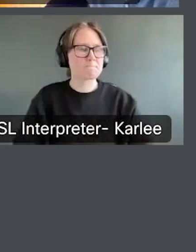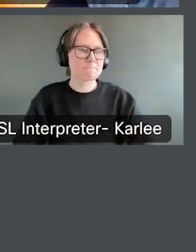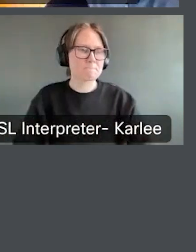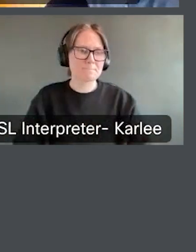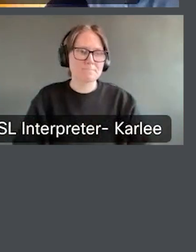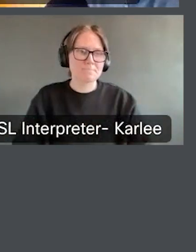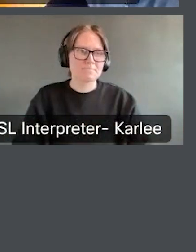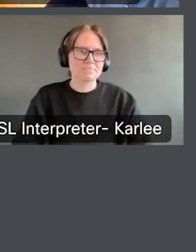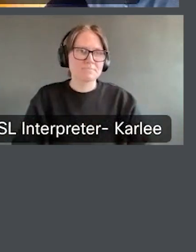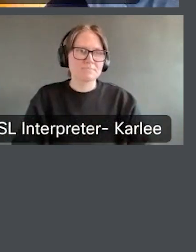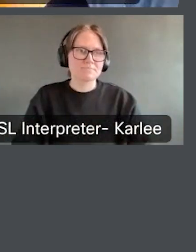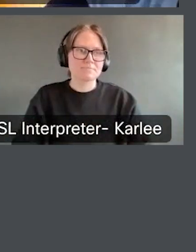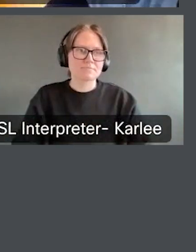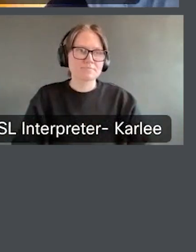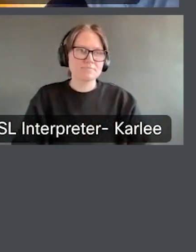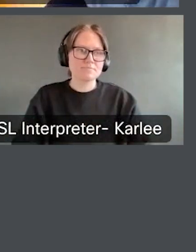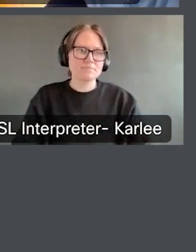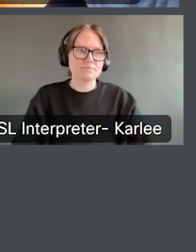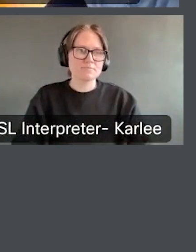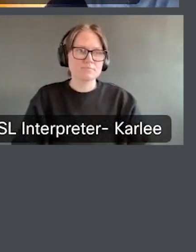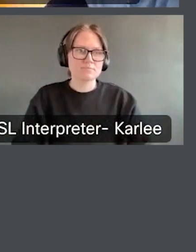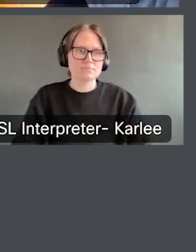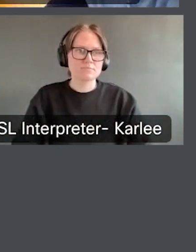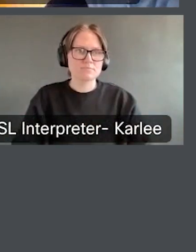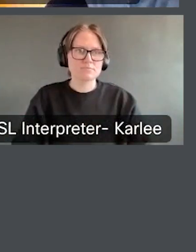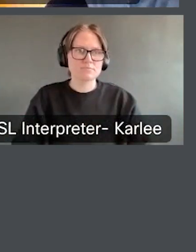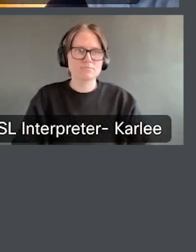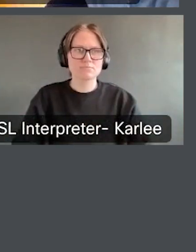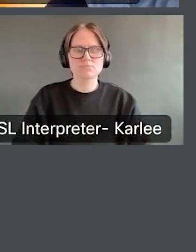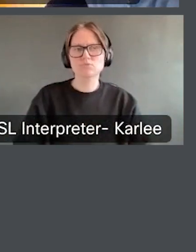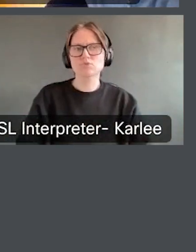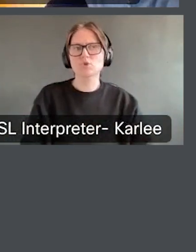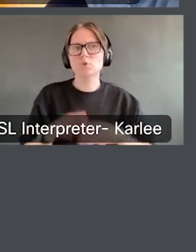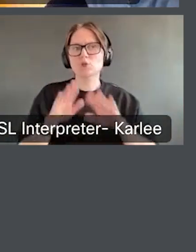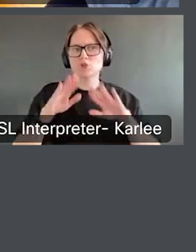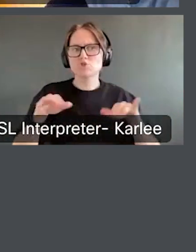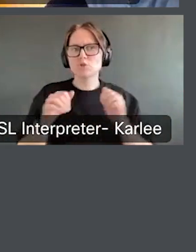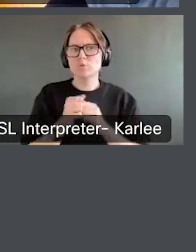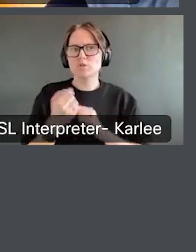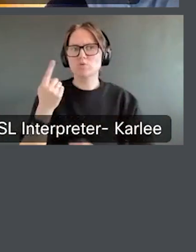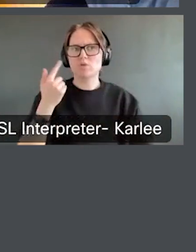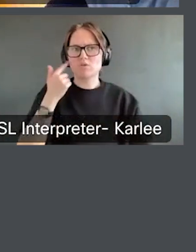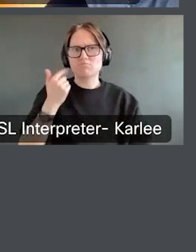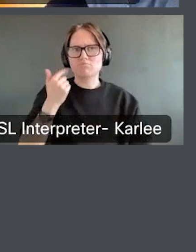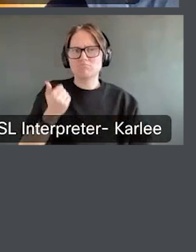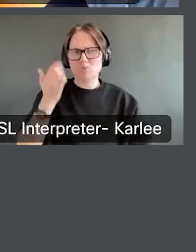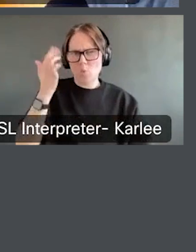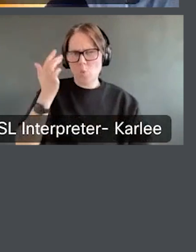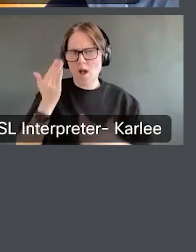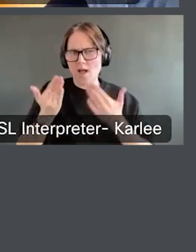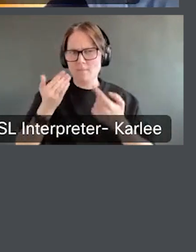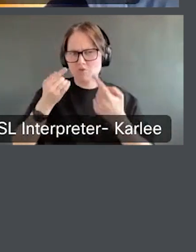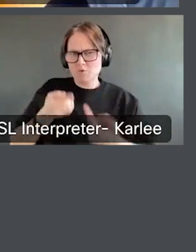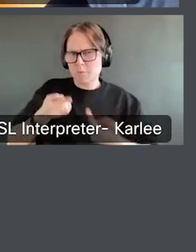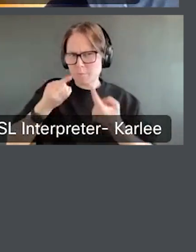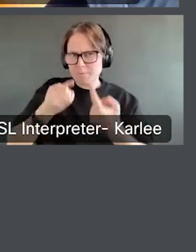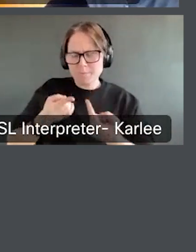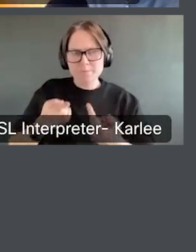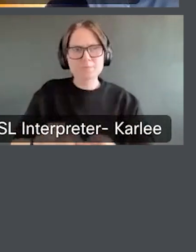So why might children with unilateral hearing loss be having difficulty? Well, we know